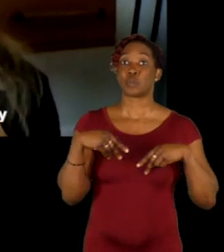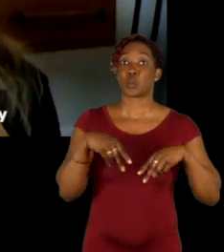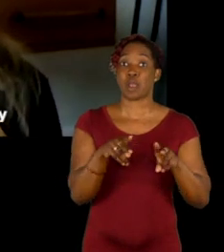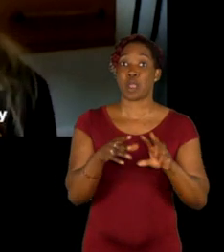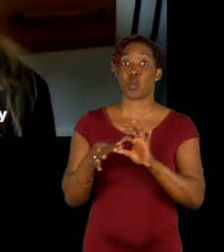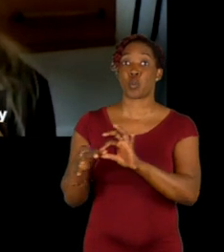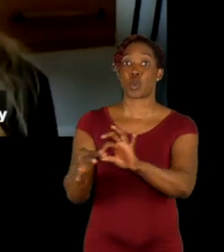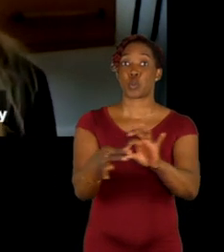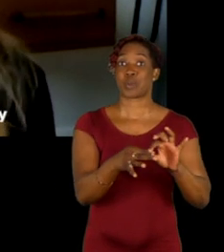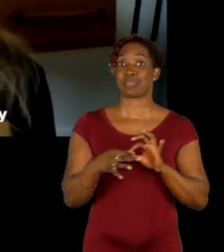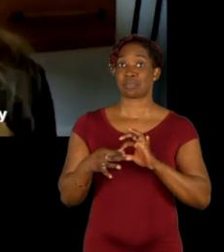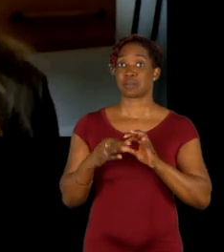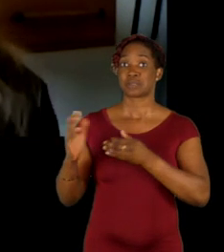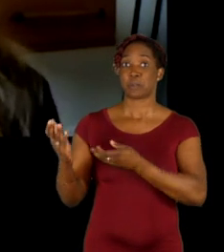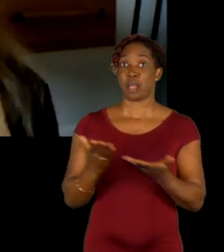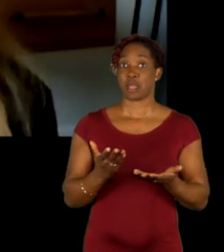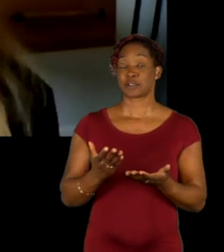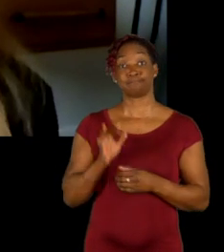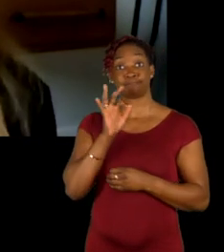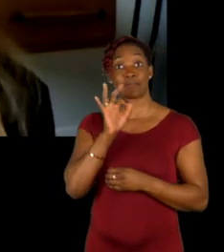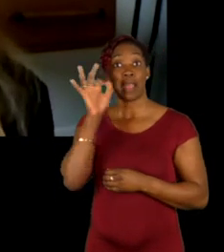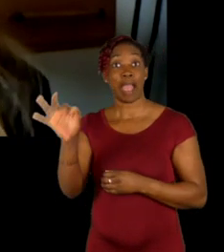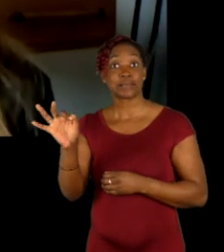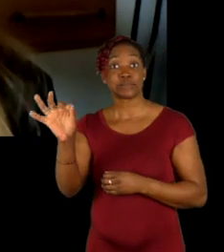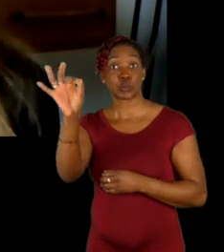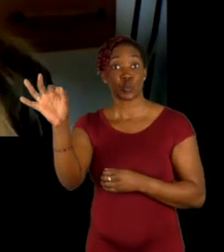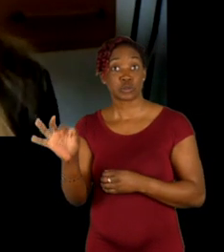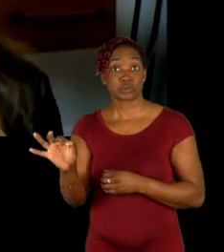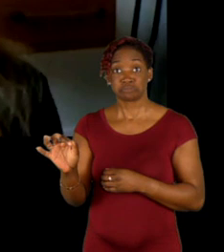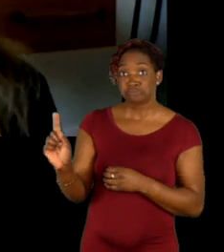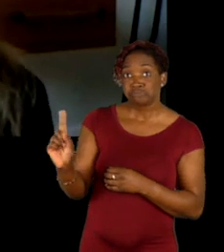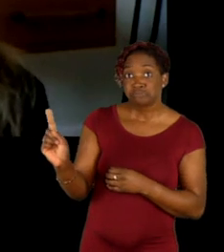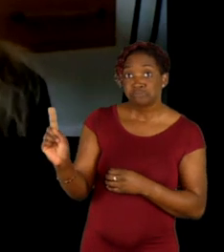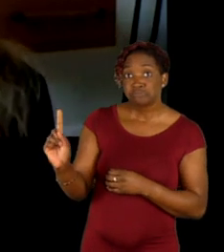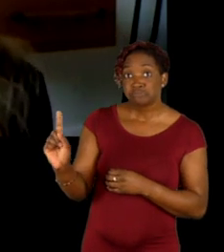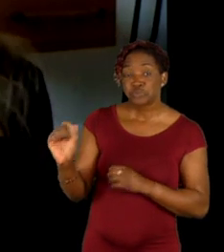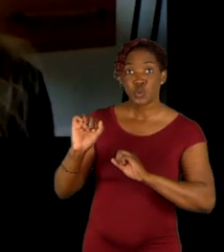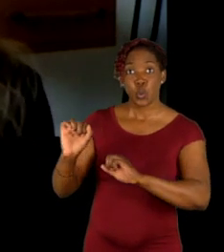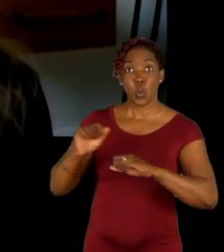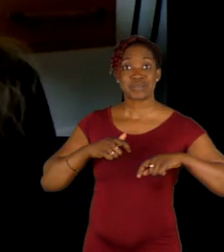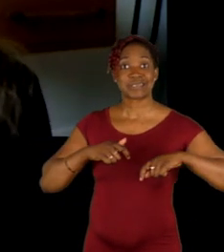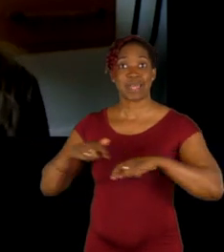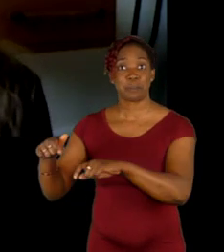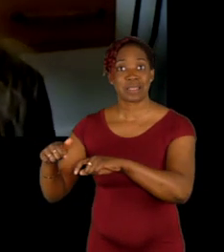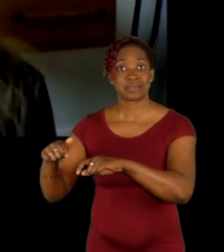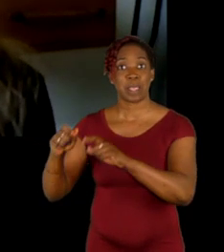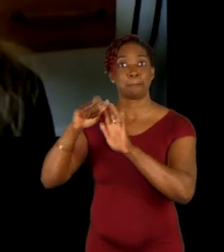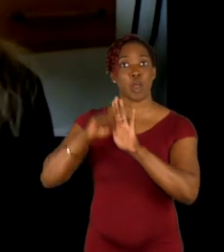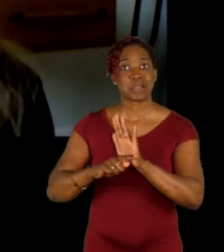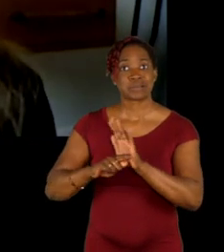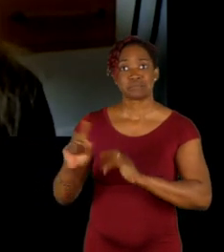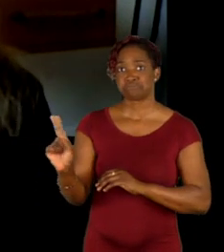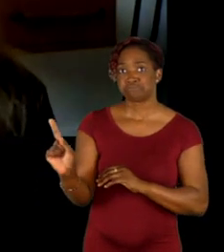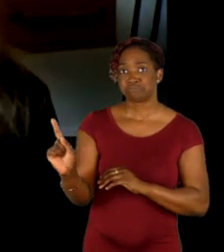working with suppliers is just to simply ask the question of them, what is your sustainability policy? Do you have one? And